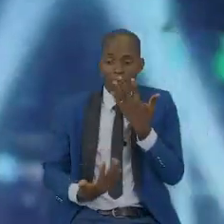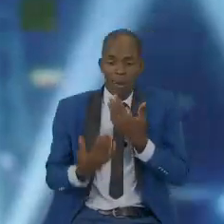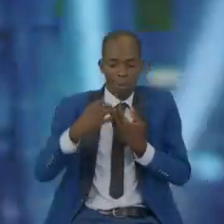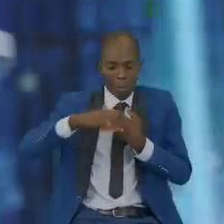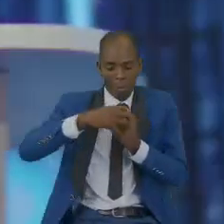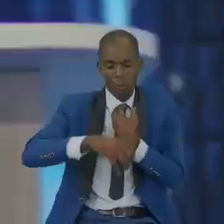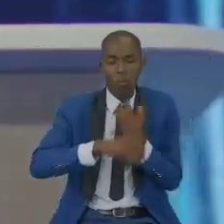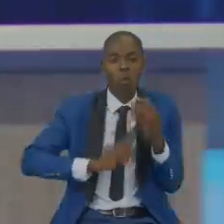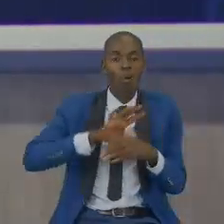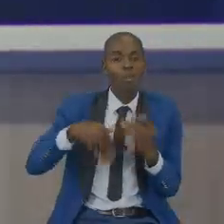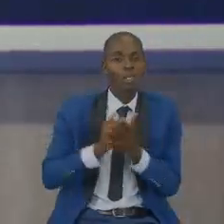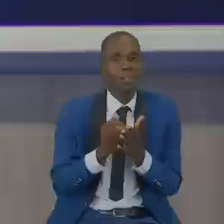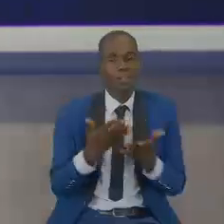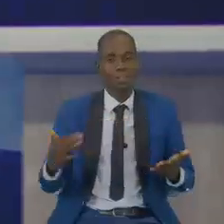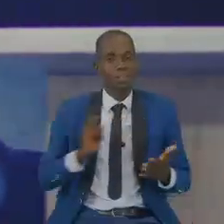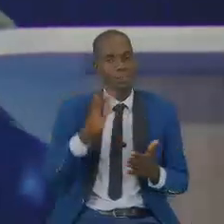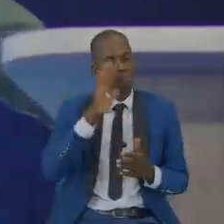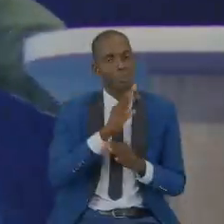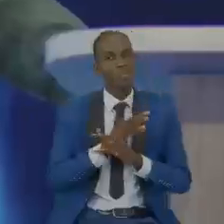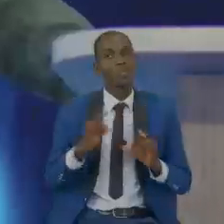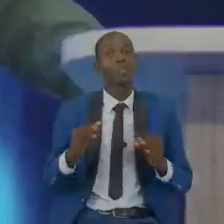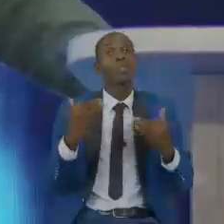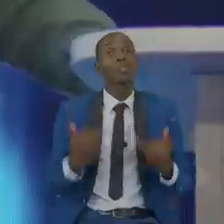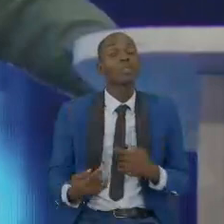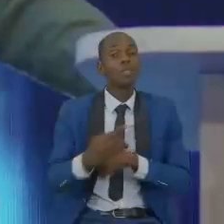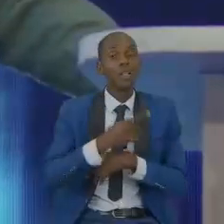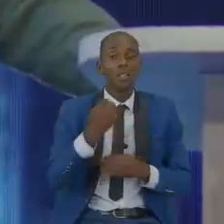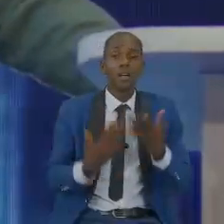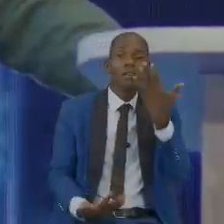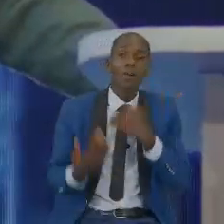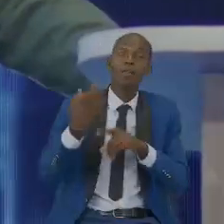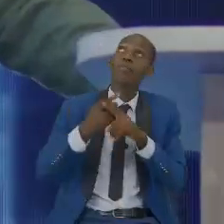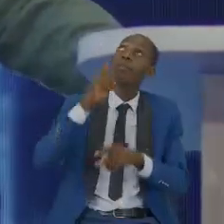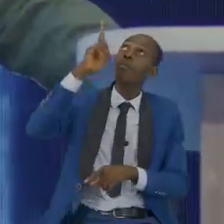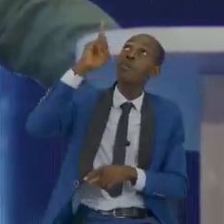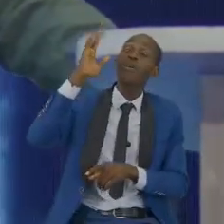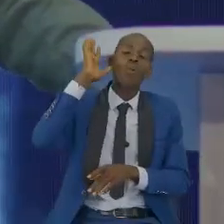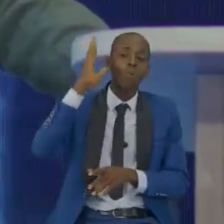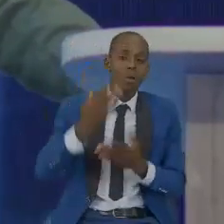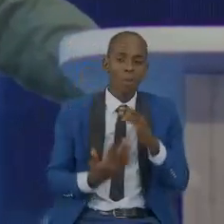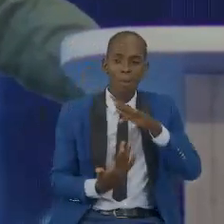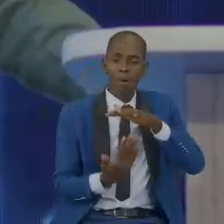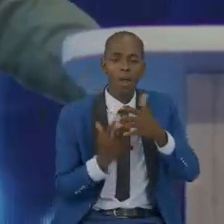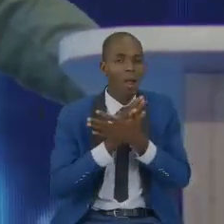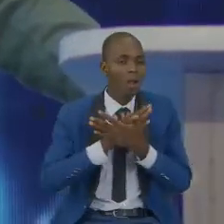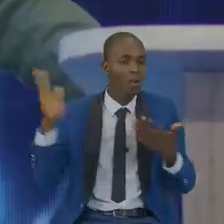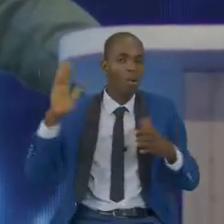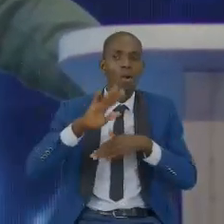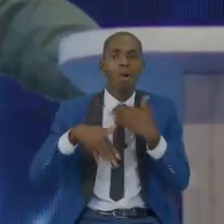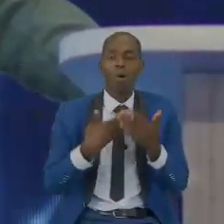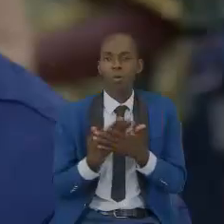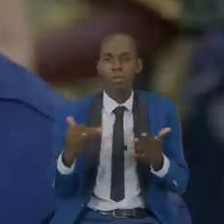sin. Today, the fire coming from on high will burn away everything holding you down